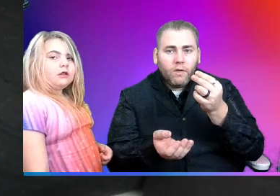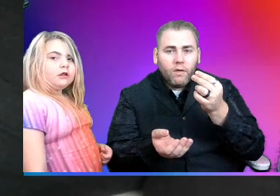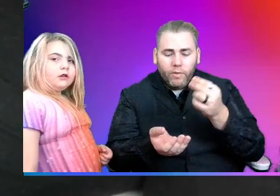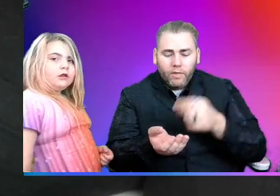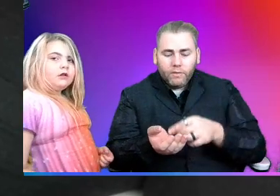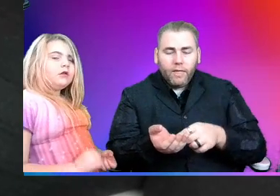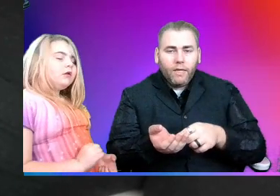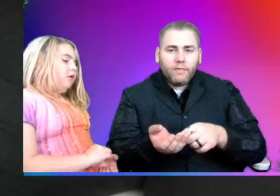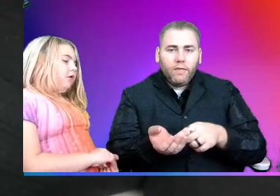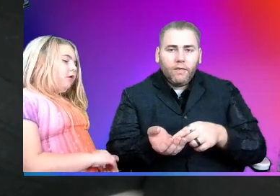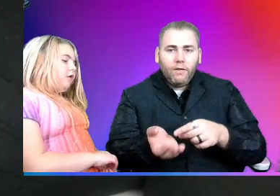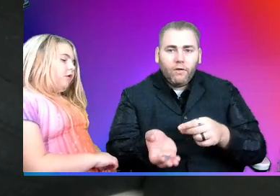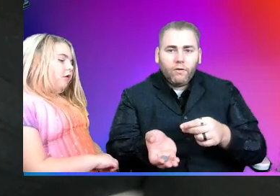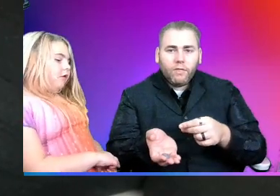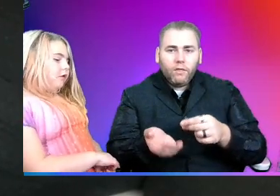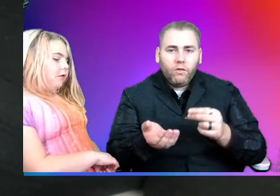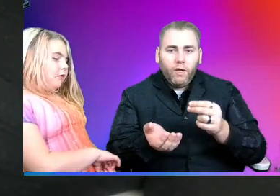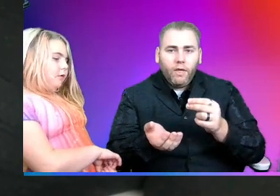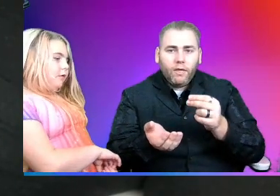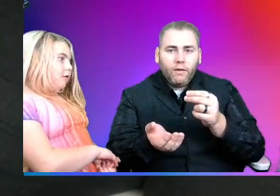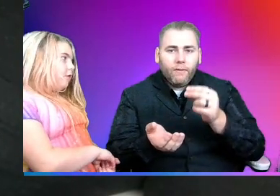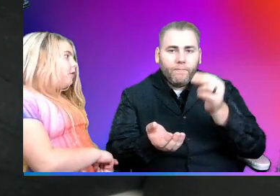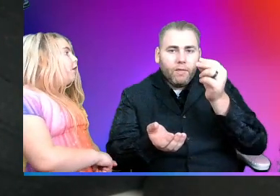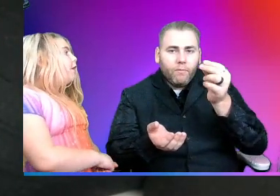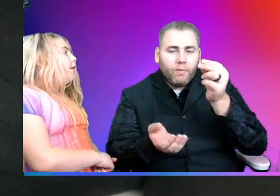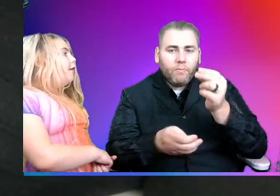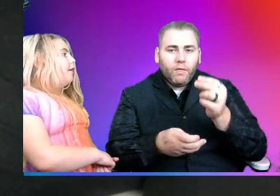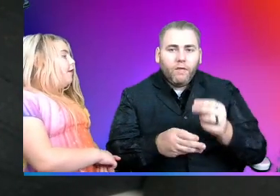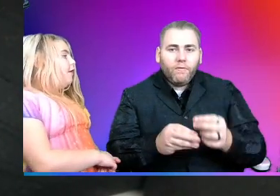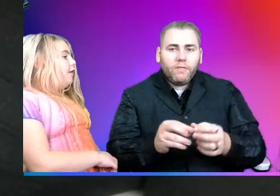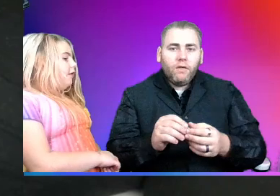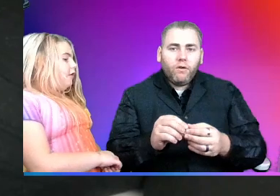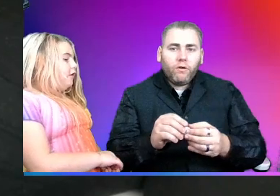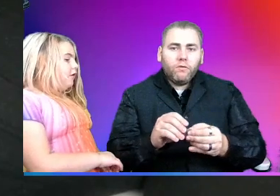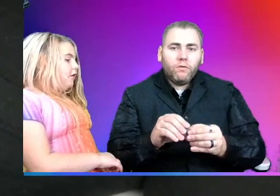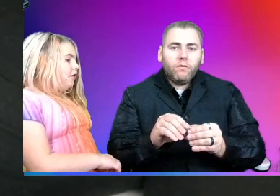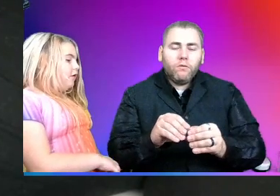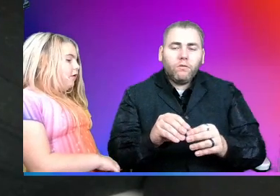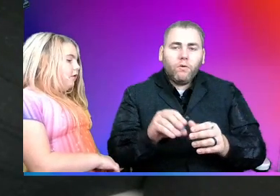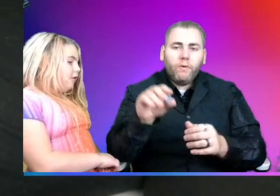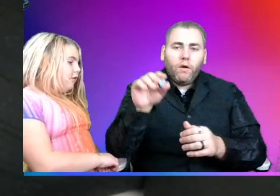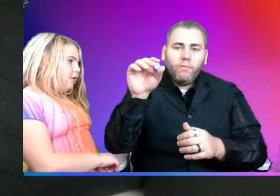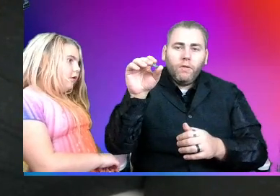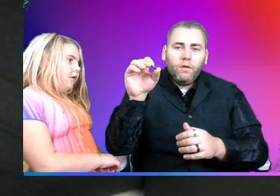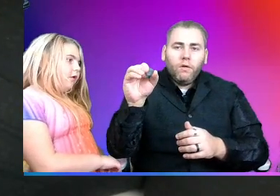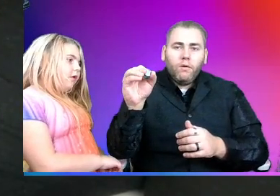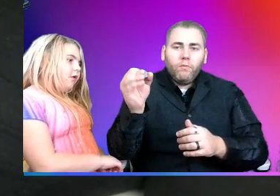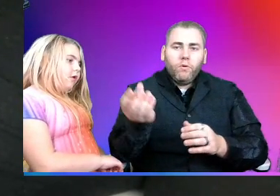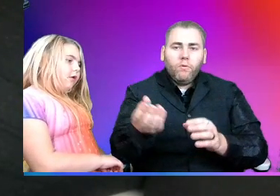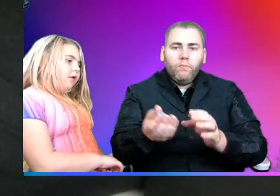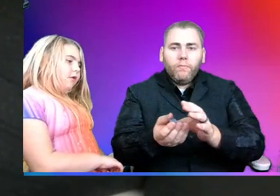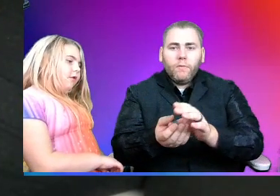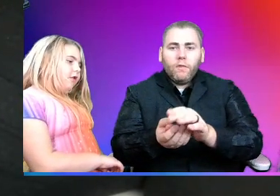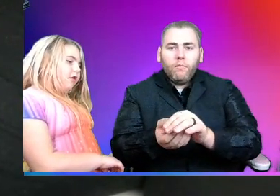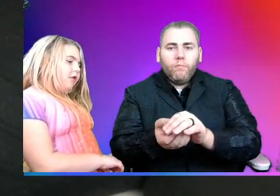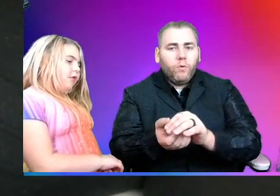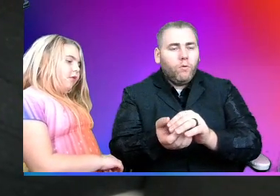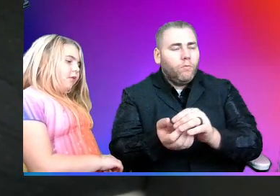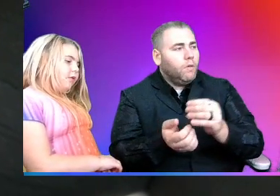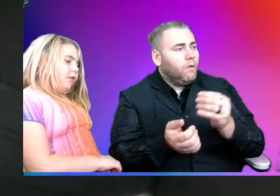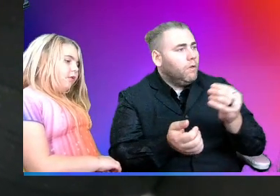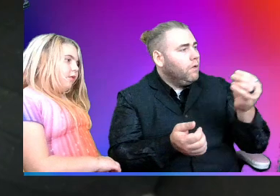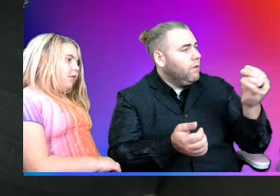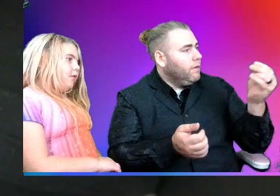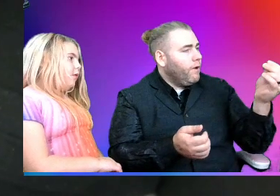is, because they can't see it here still in your hand. They believe it's here. So here we go. Boom.